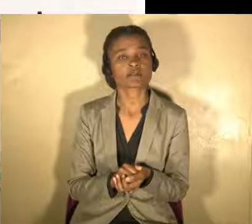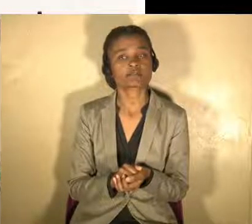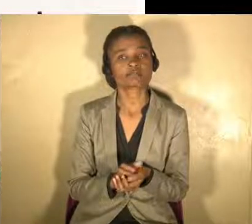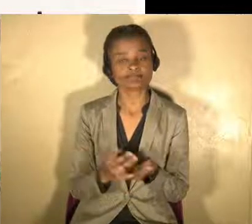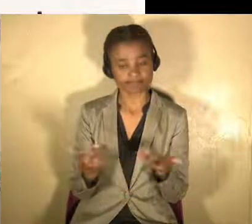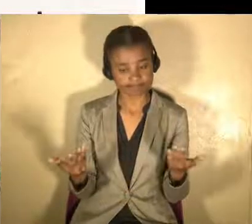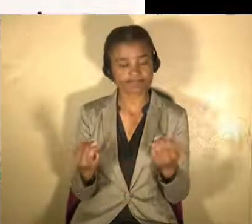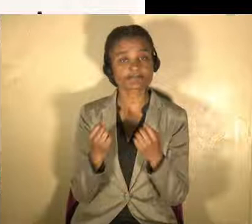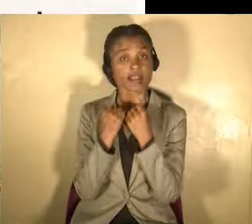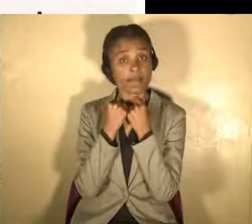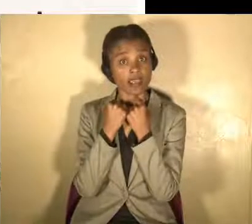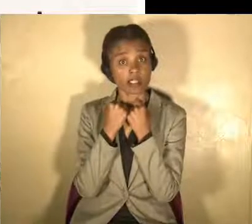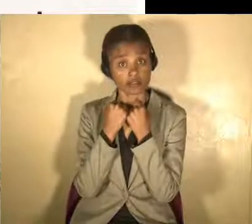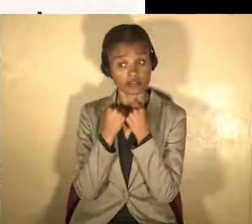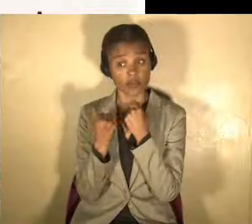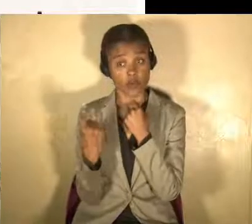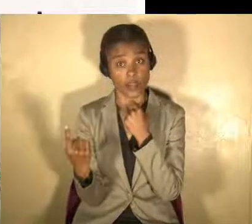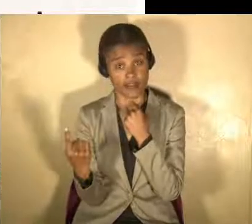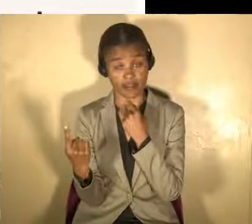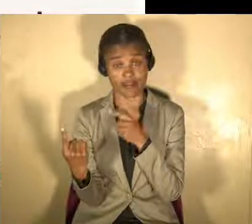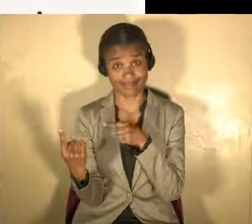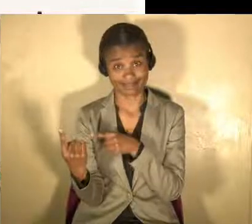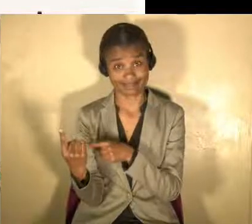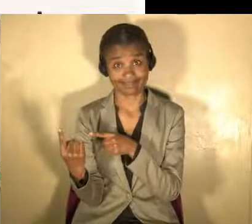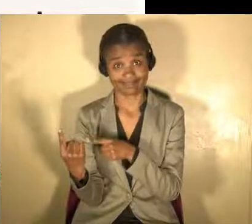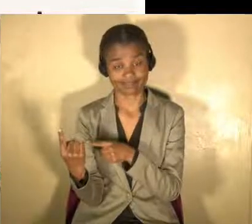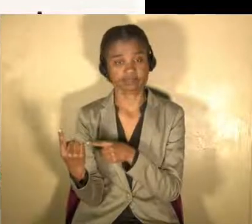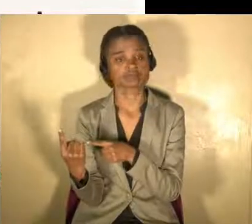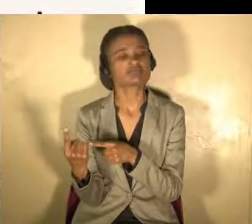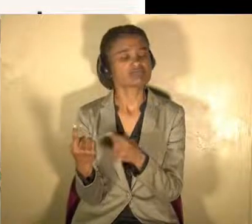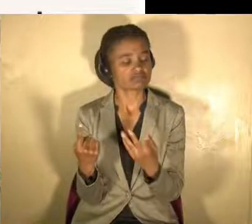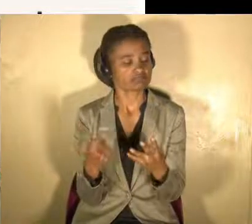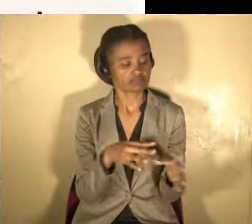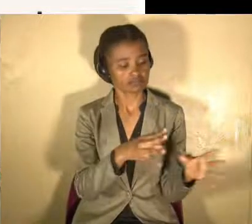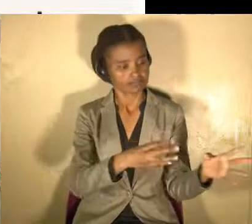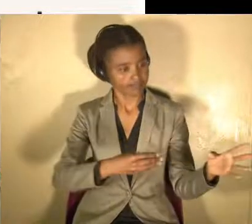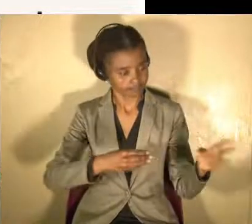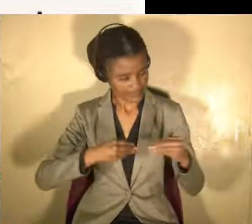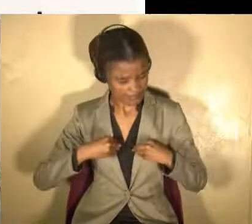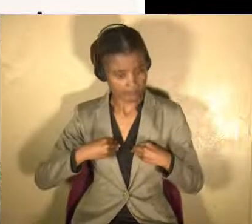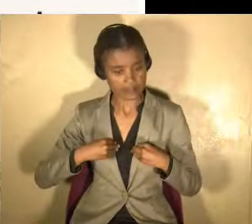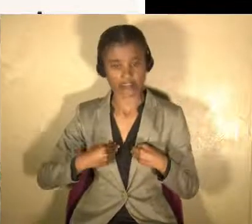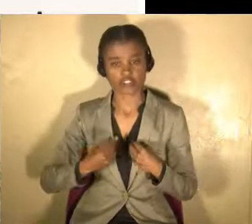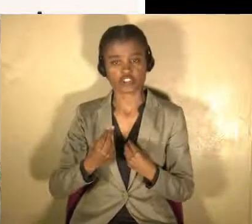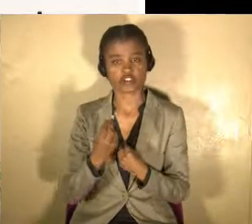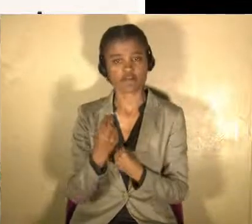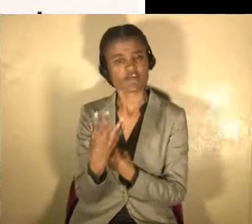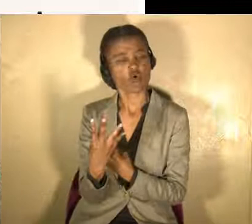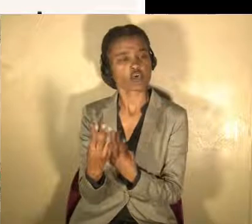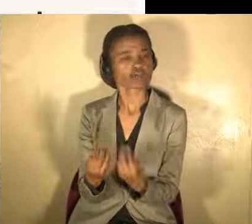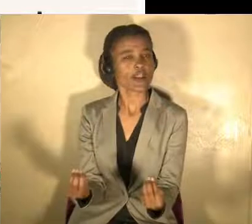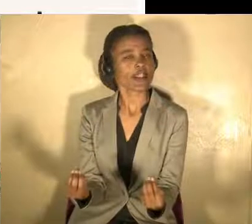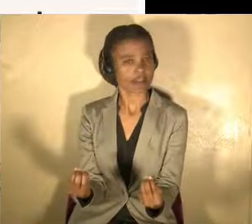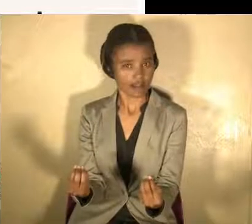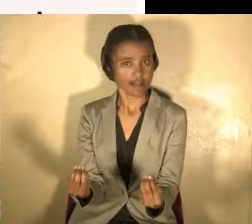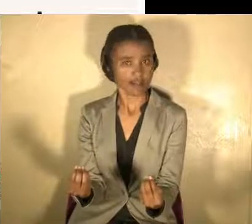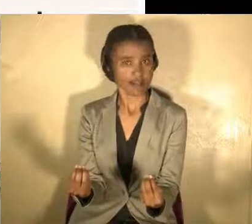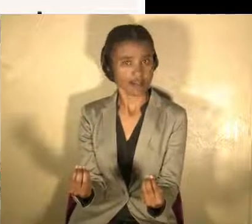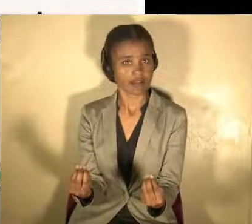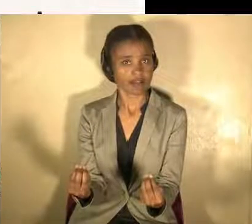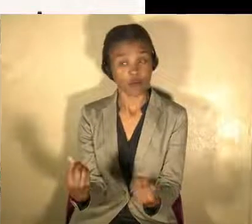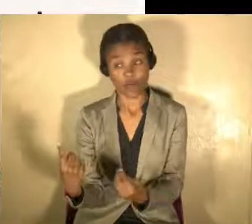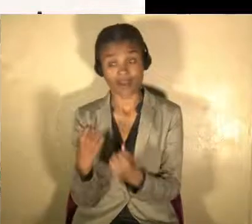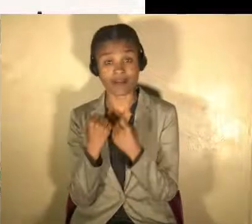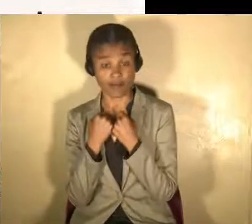one parent being allocated 4 children, and the other parent may be